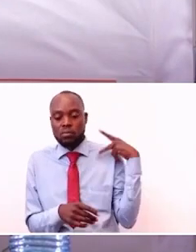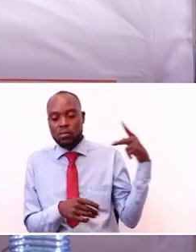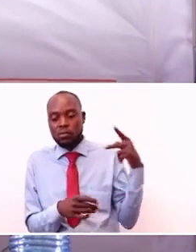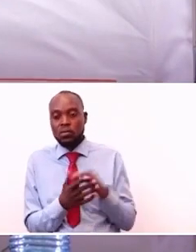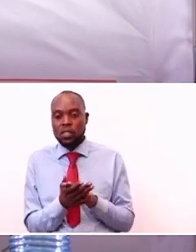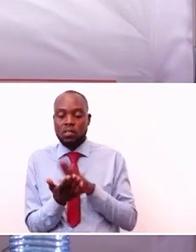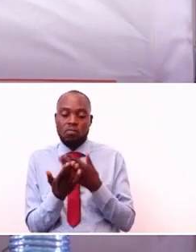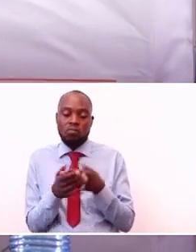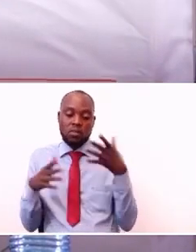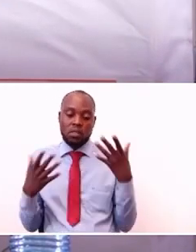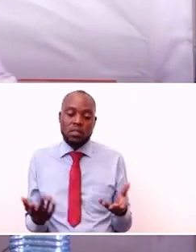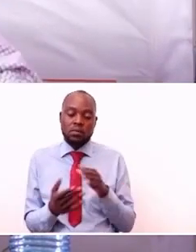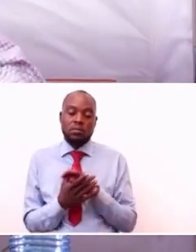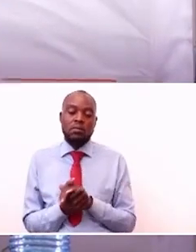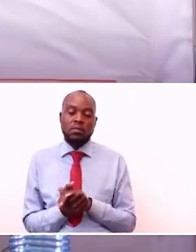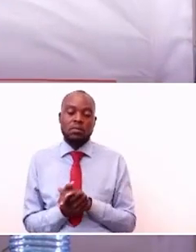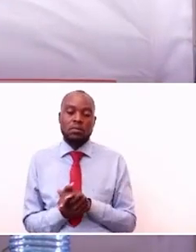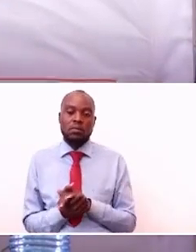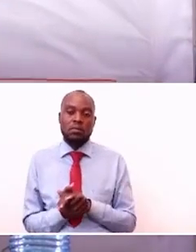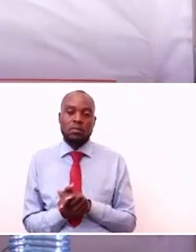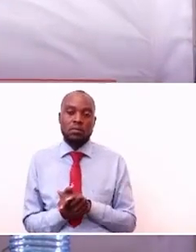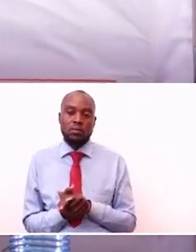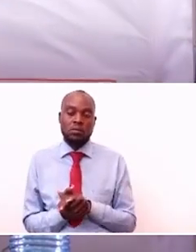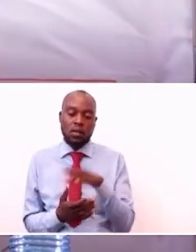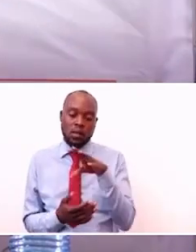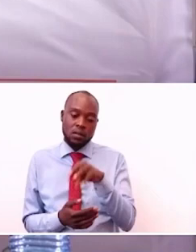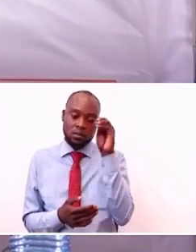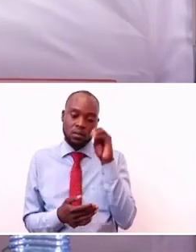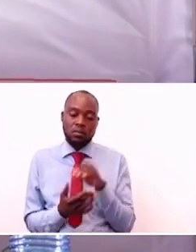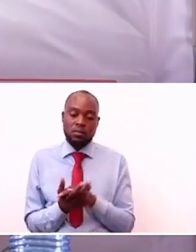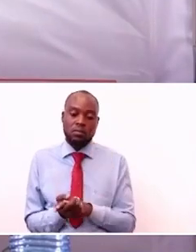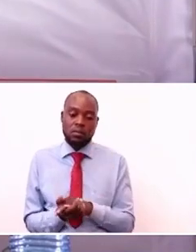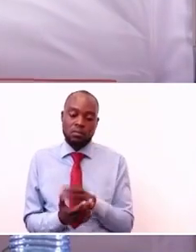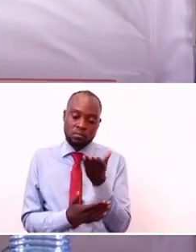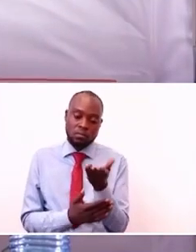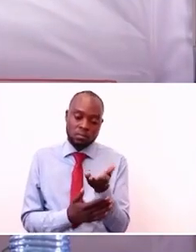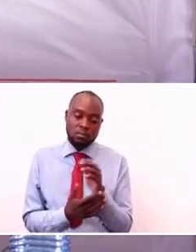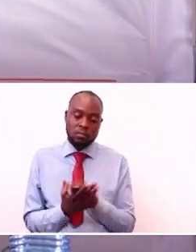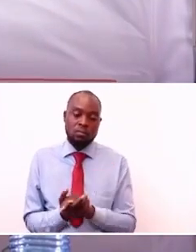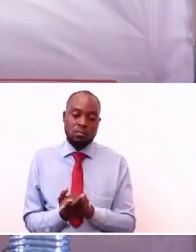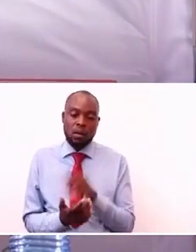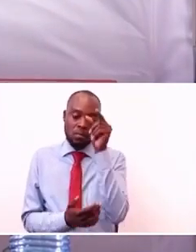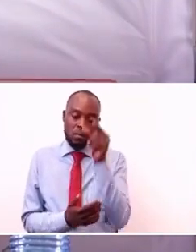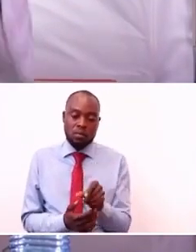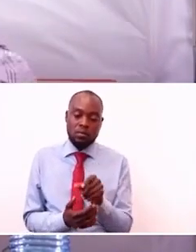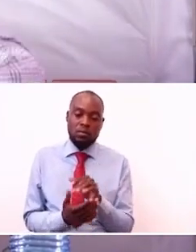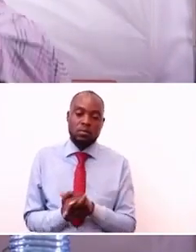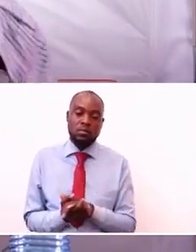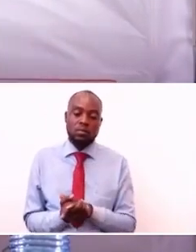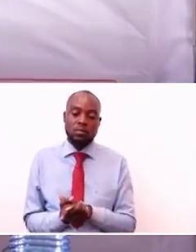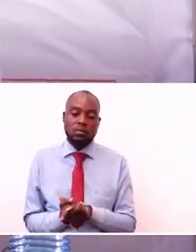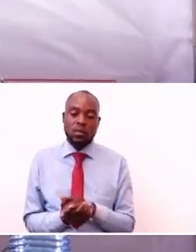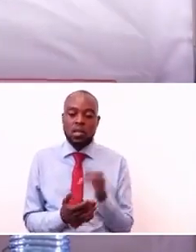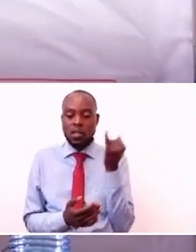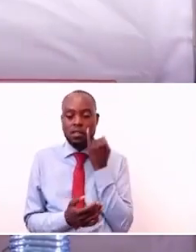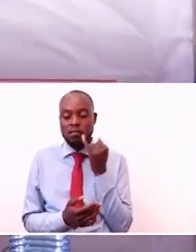Why? Because they have taken this personalized. I mean, if you want